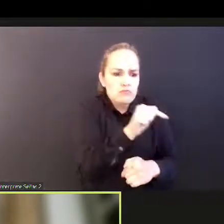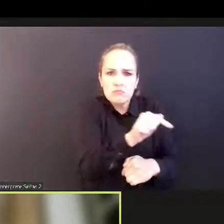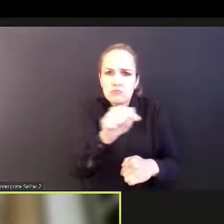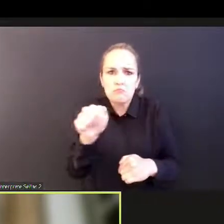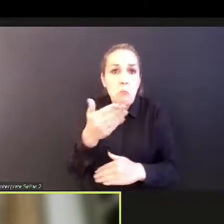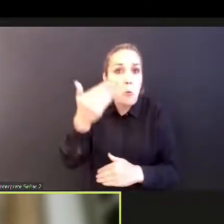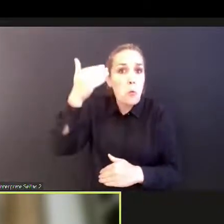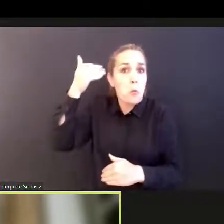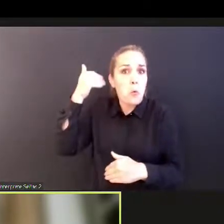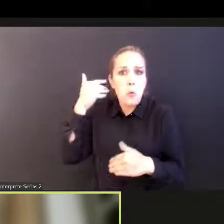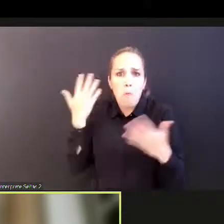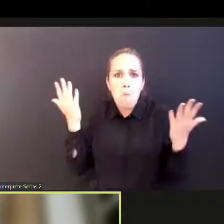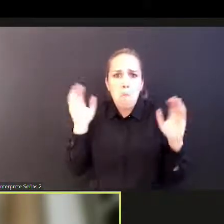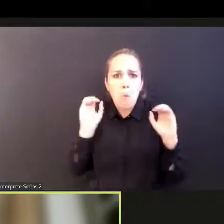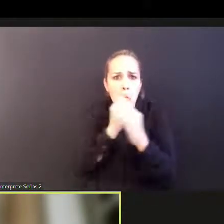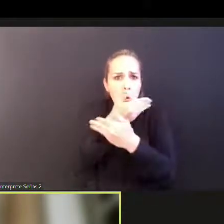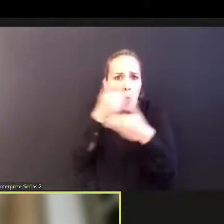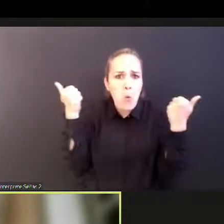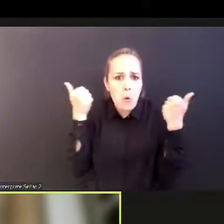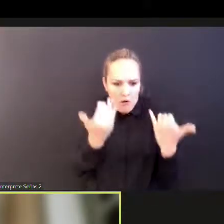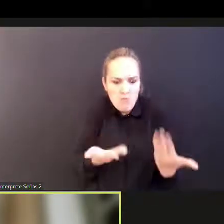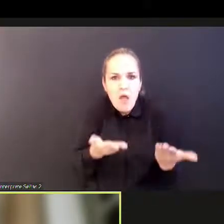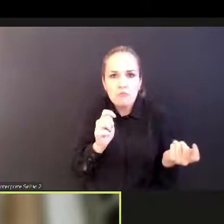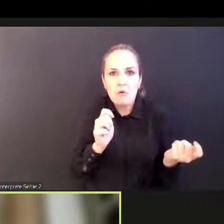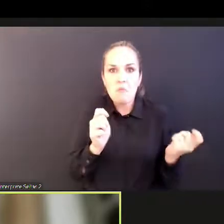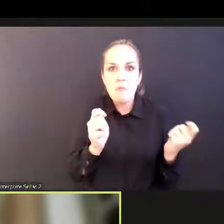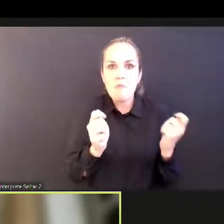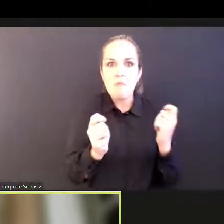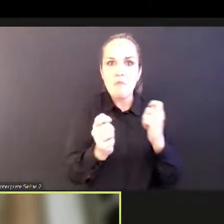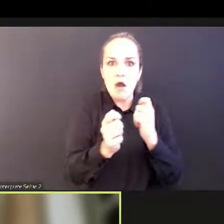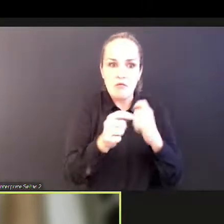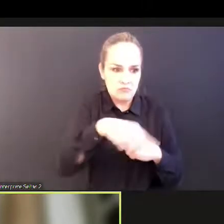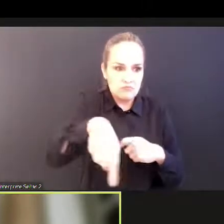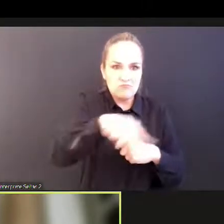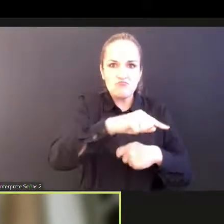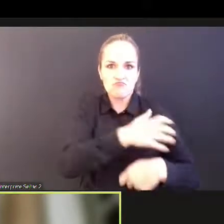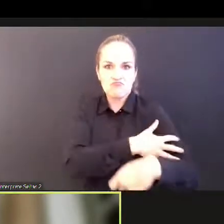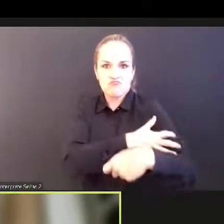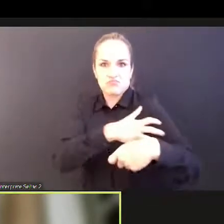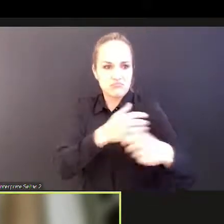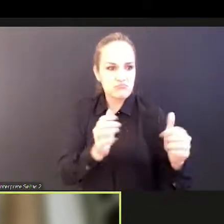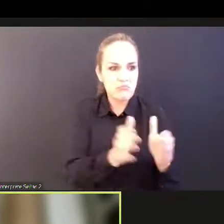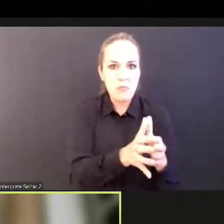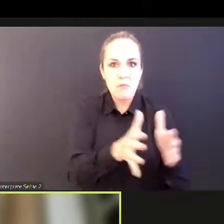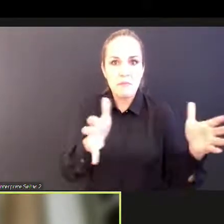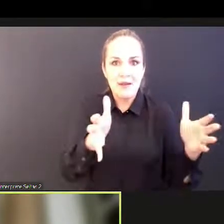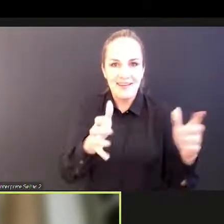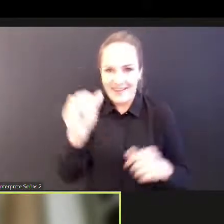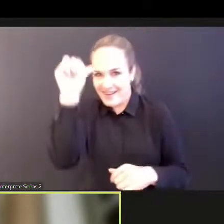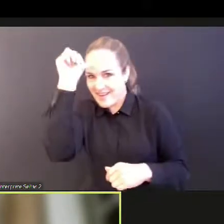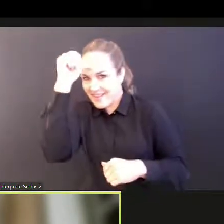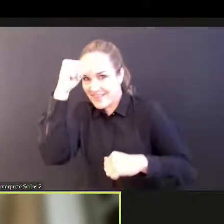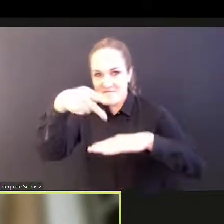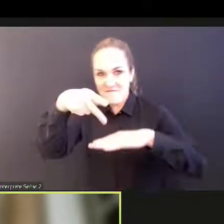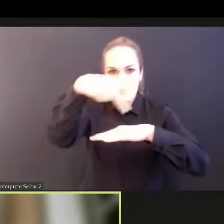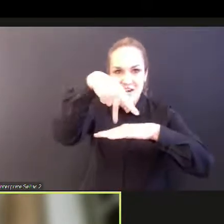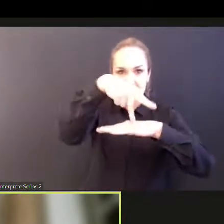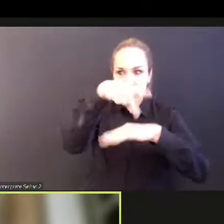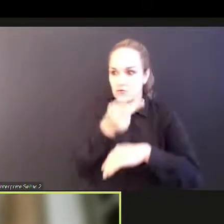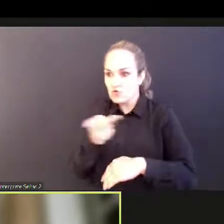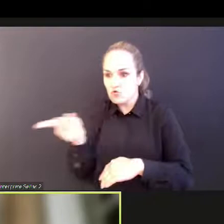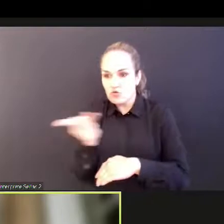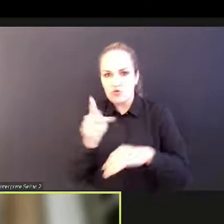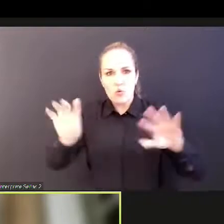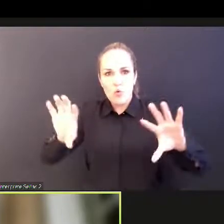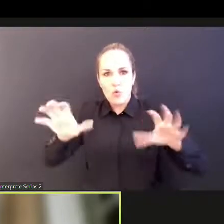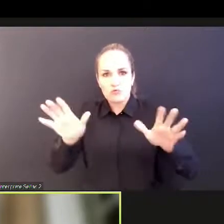So India and Philippines, I would say, are deriving their competitiveness from things like skill availability, their cost advantage, and niche in certain